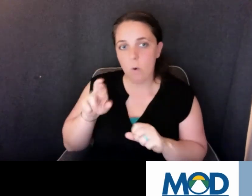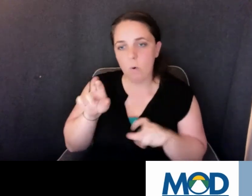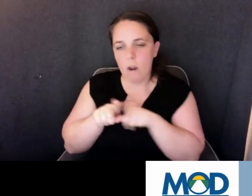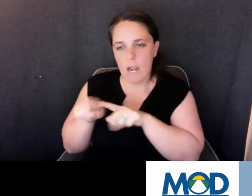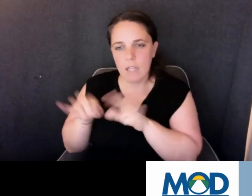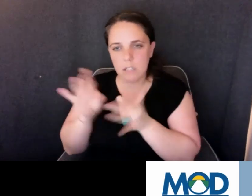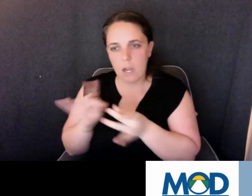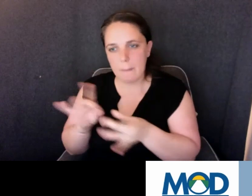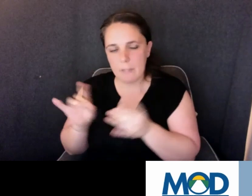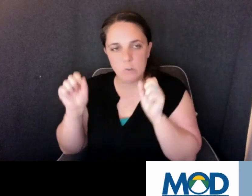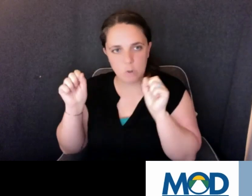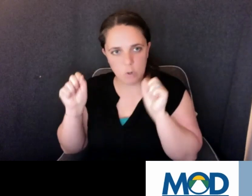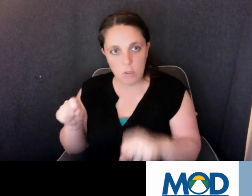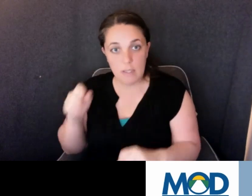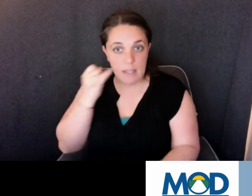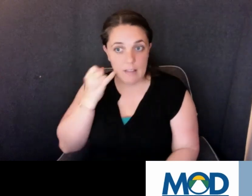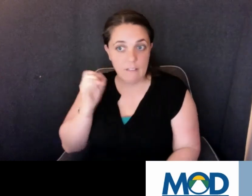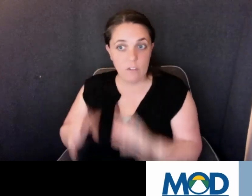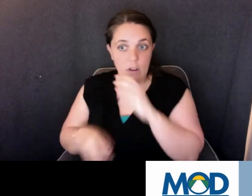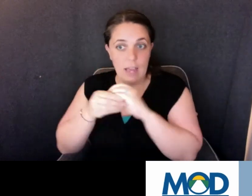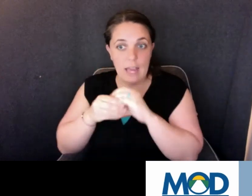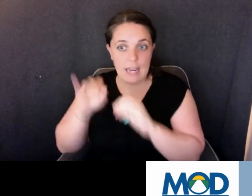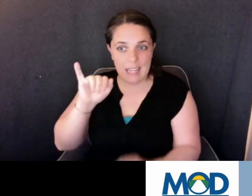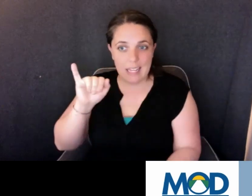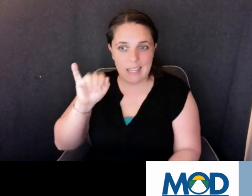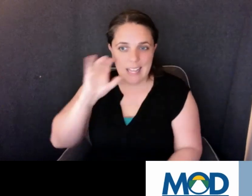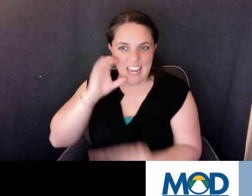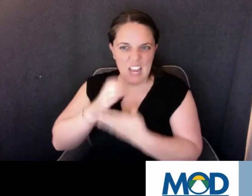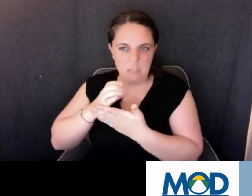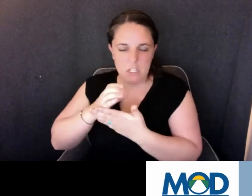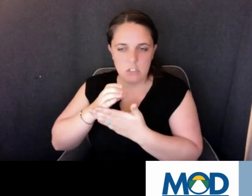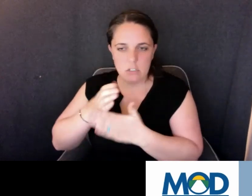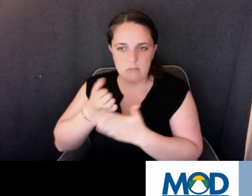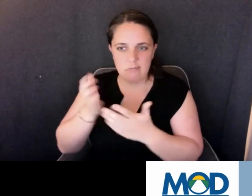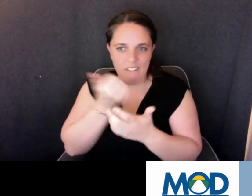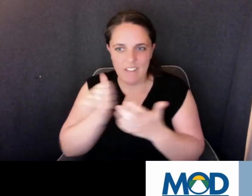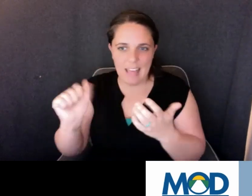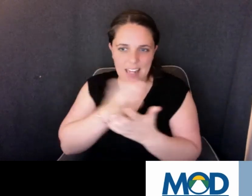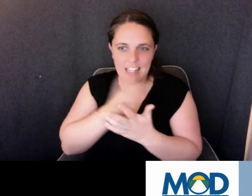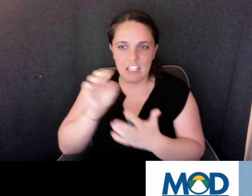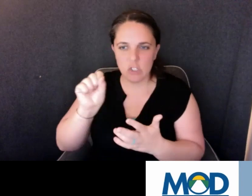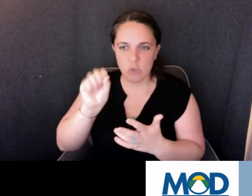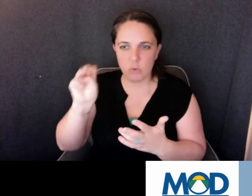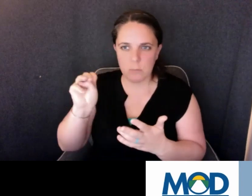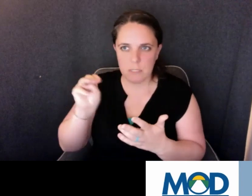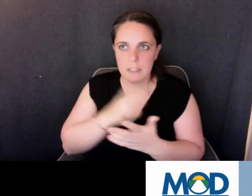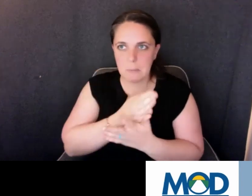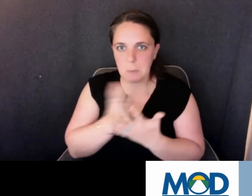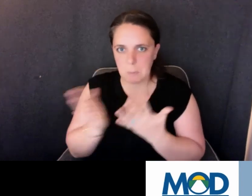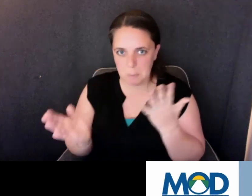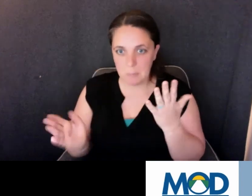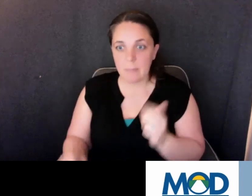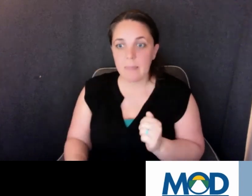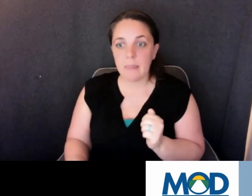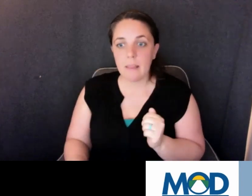comment if you're putting an image out on any of the platforms, so that you